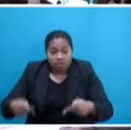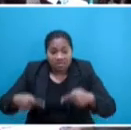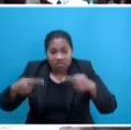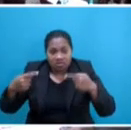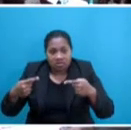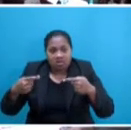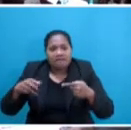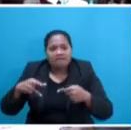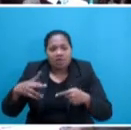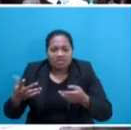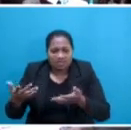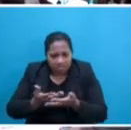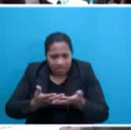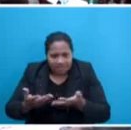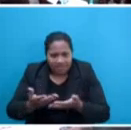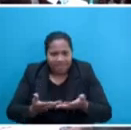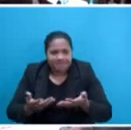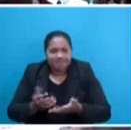on